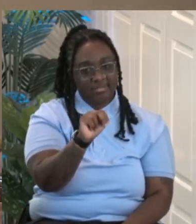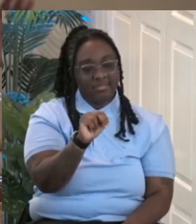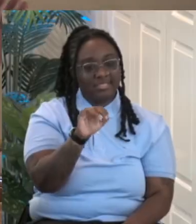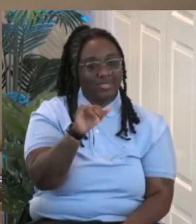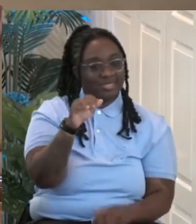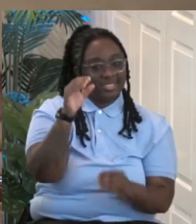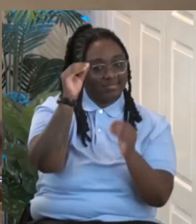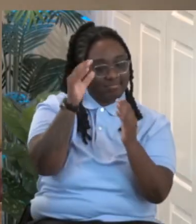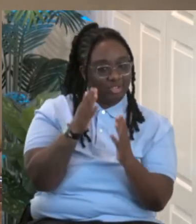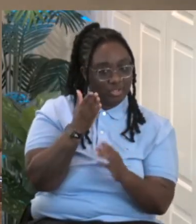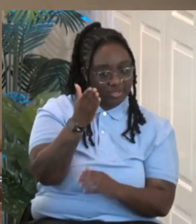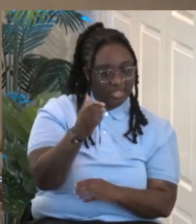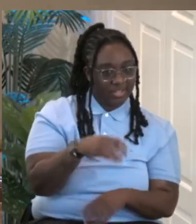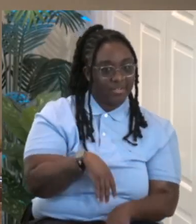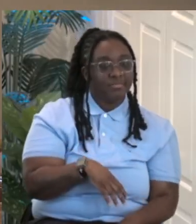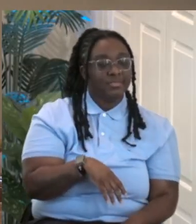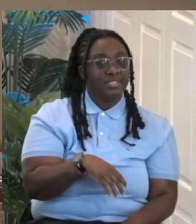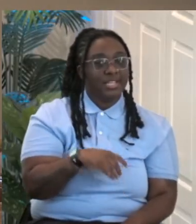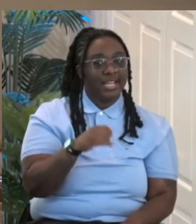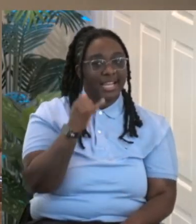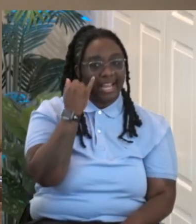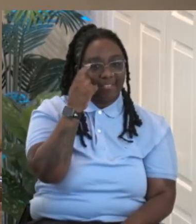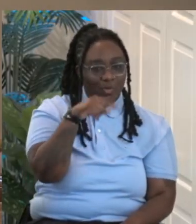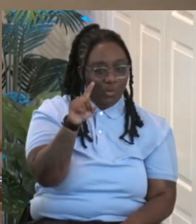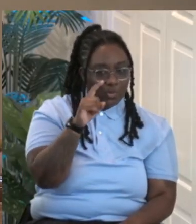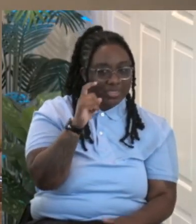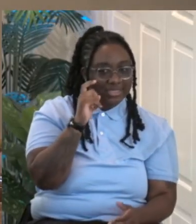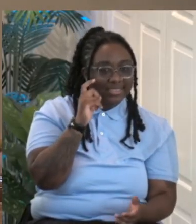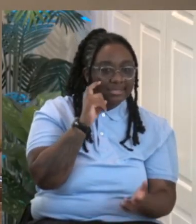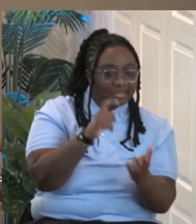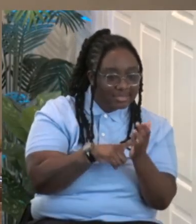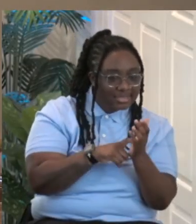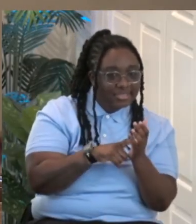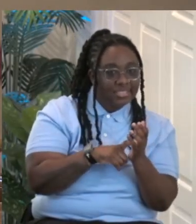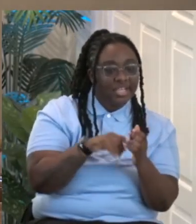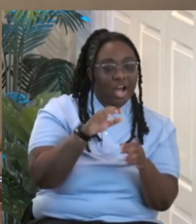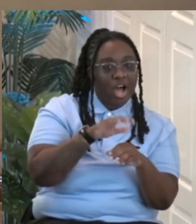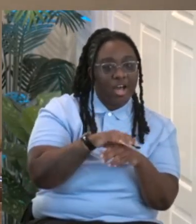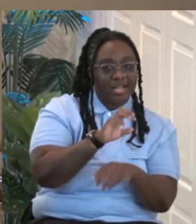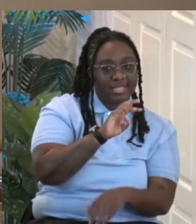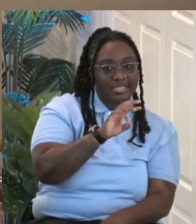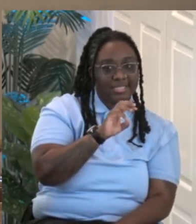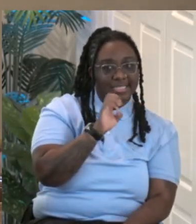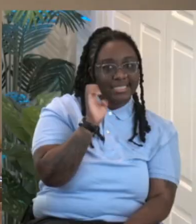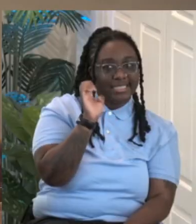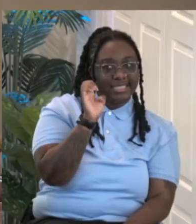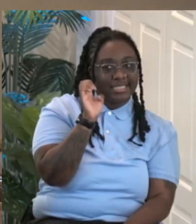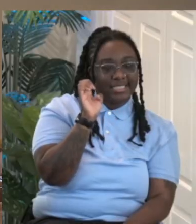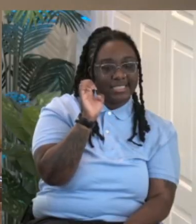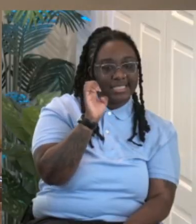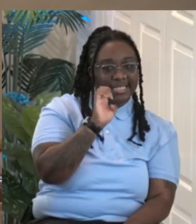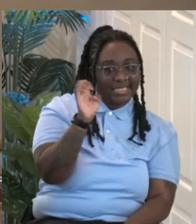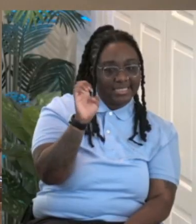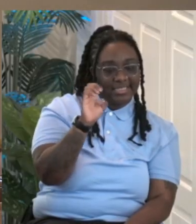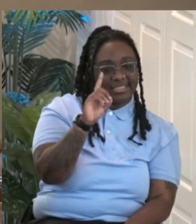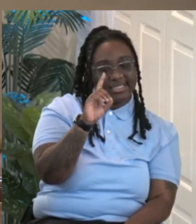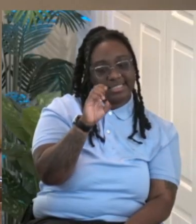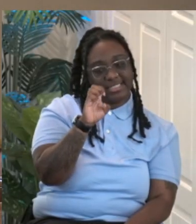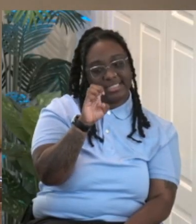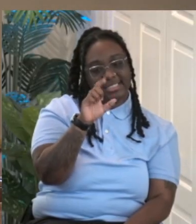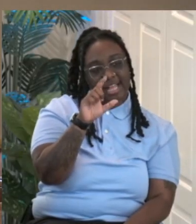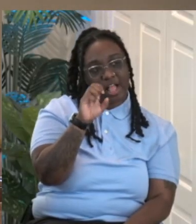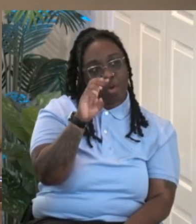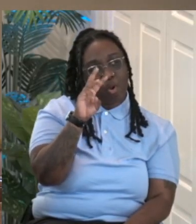way TU was laid out, right off of Delaware, just east of Delaware. And I was walking across campus, and Dr.